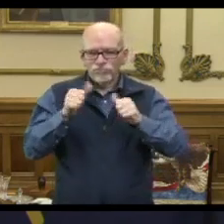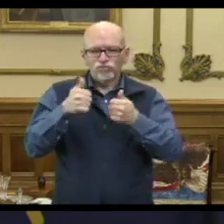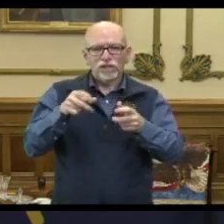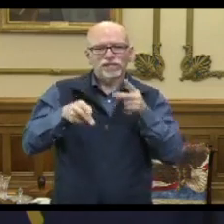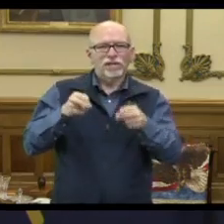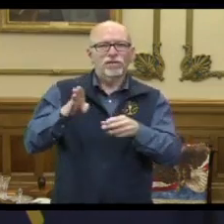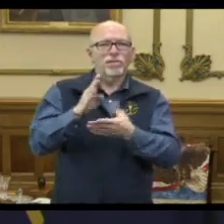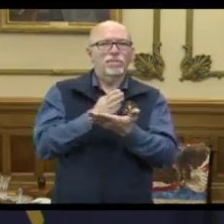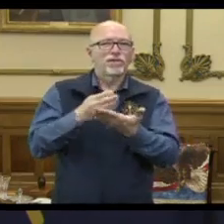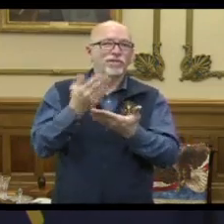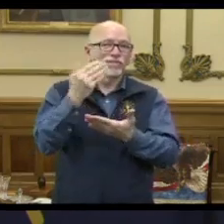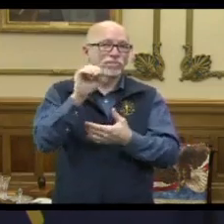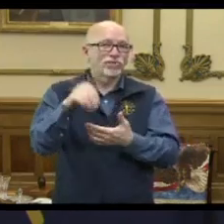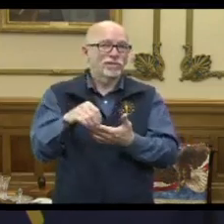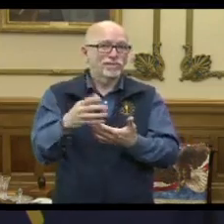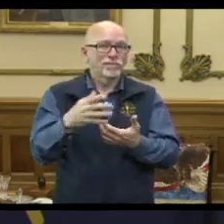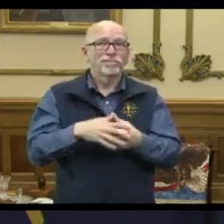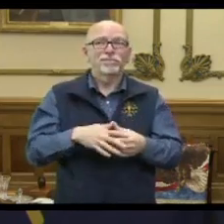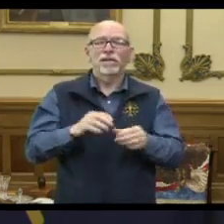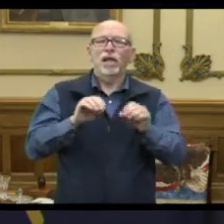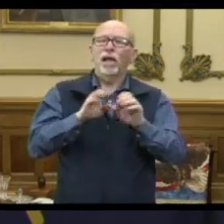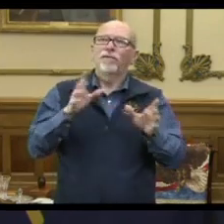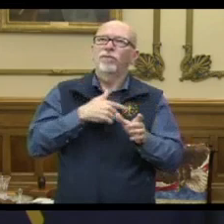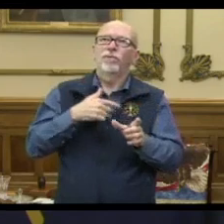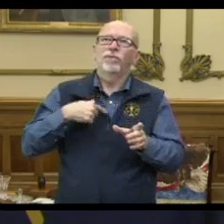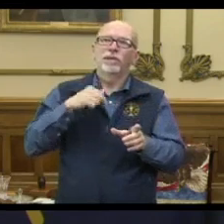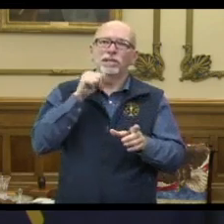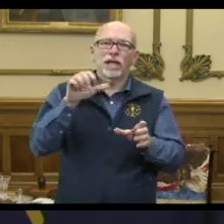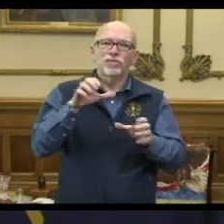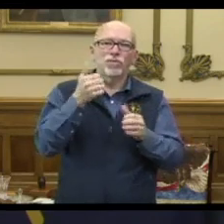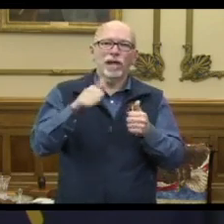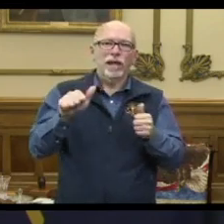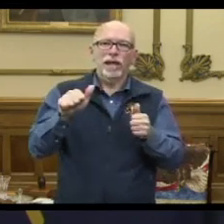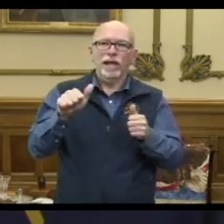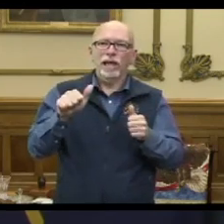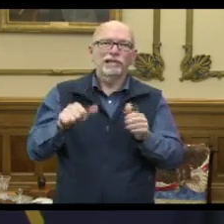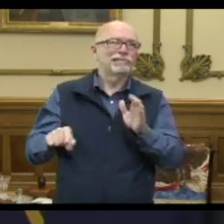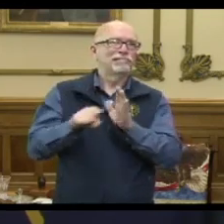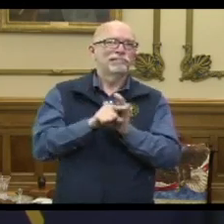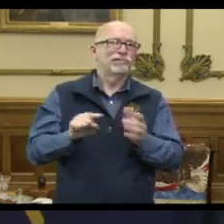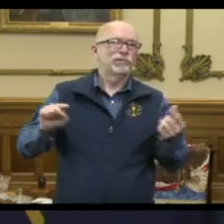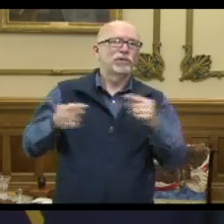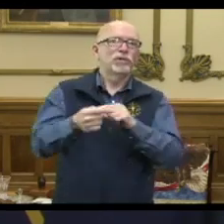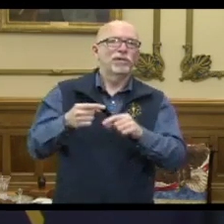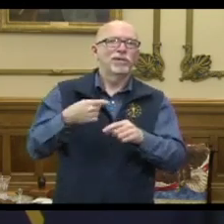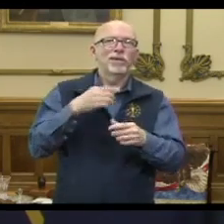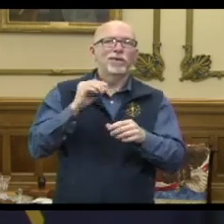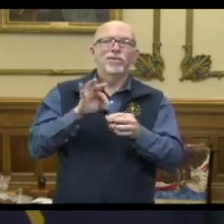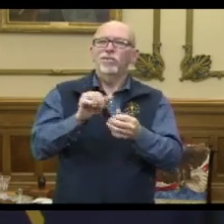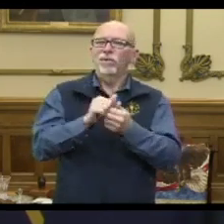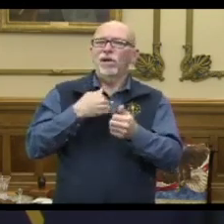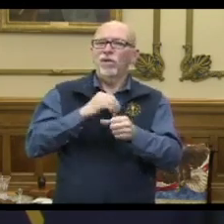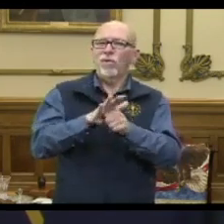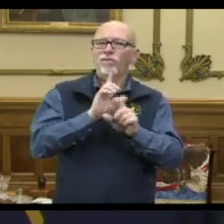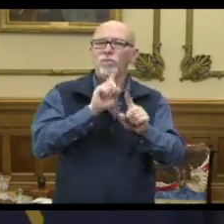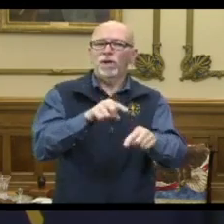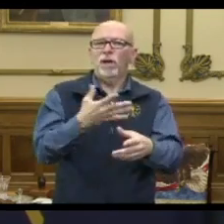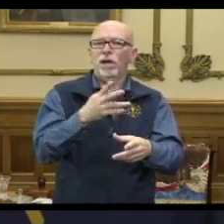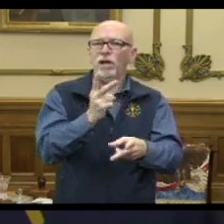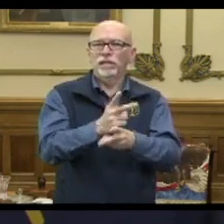by 15%. Obviously, we're not going to do anything that's counterproductive in terms of our COVID-19